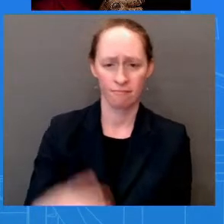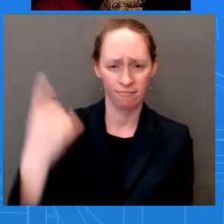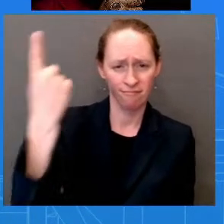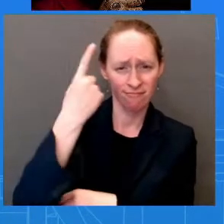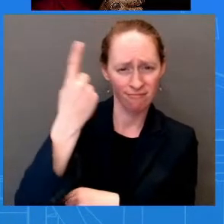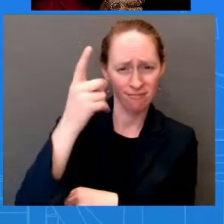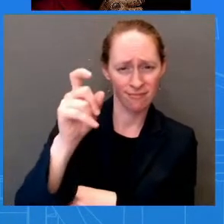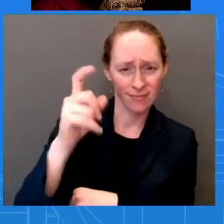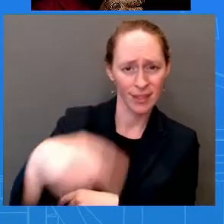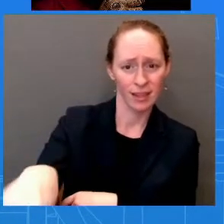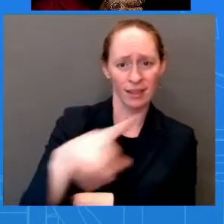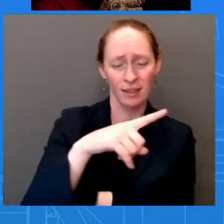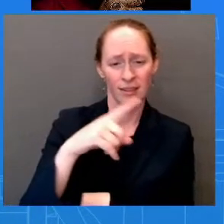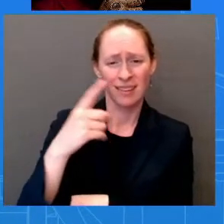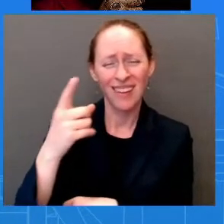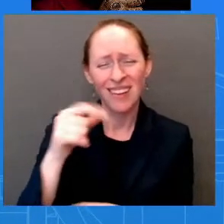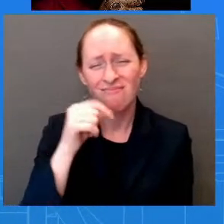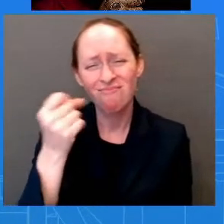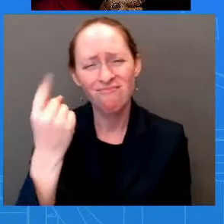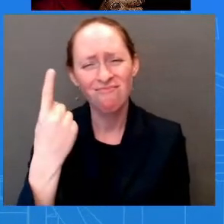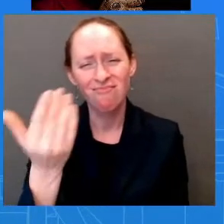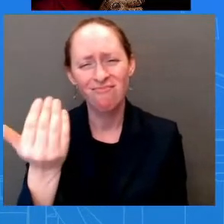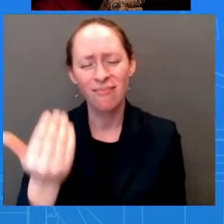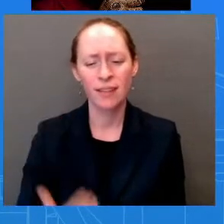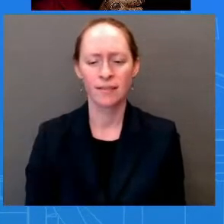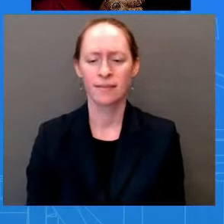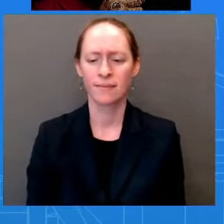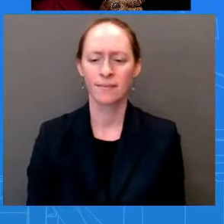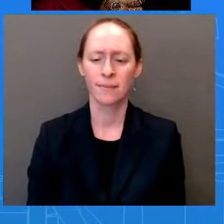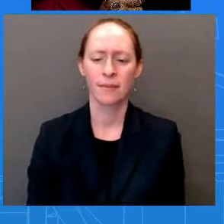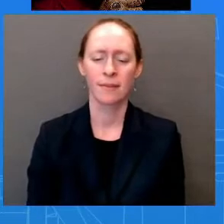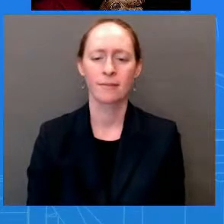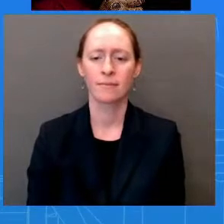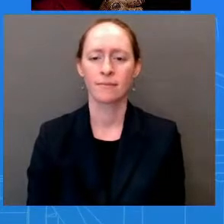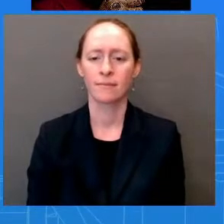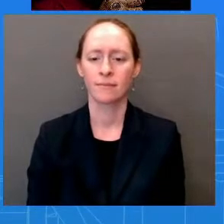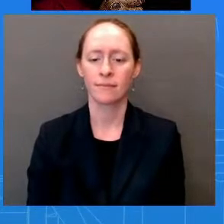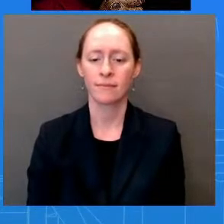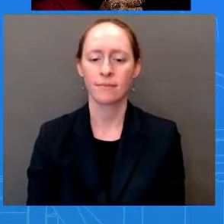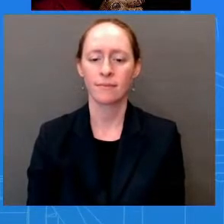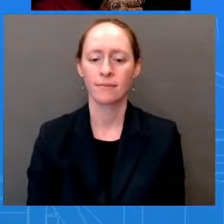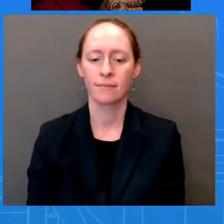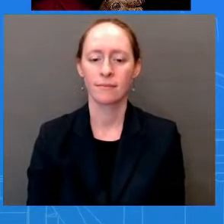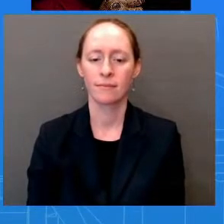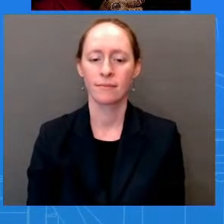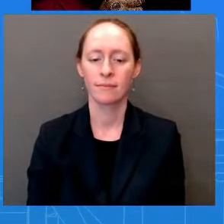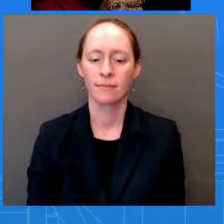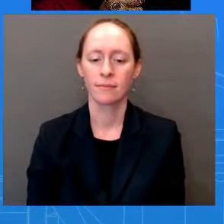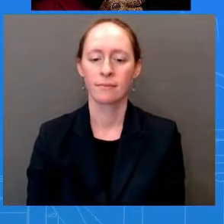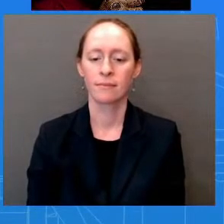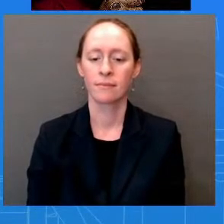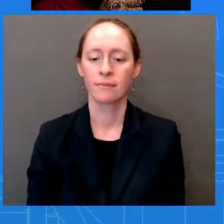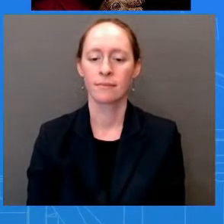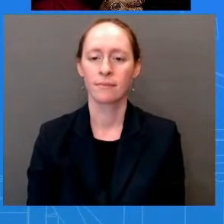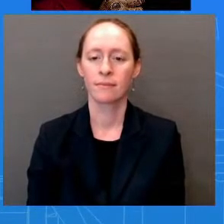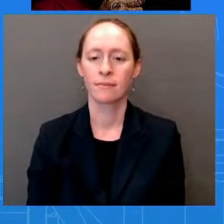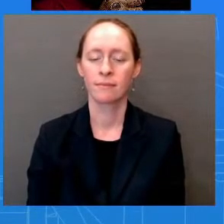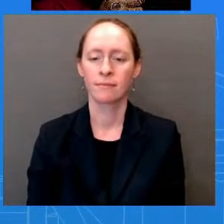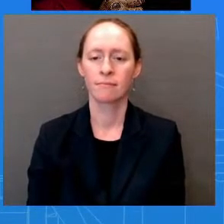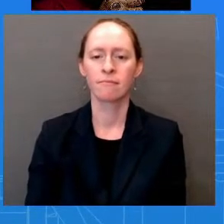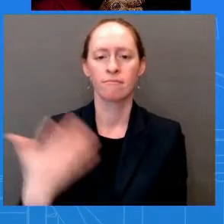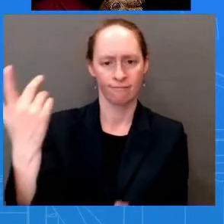time? His decision not to give advanced drones to Ukraine. Is that something that the president is open to